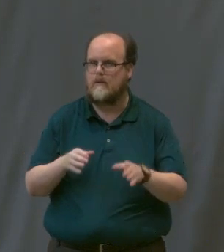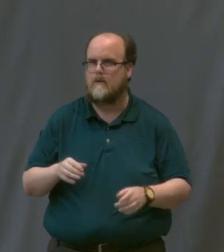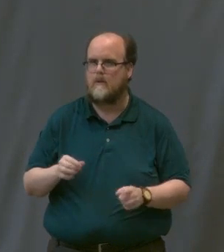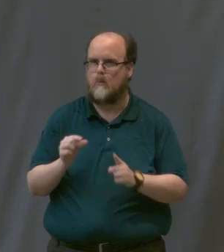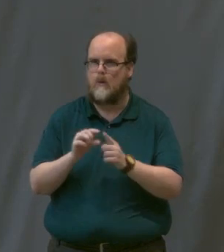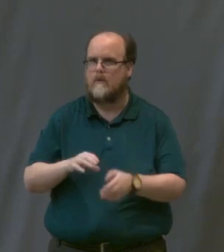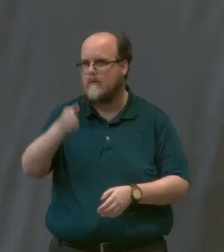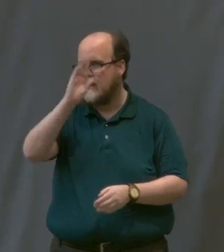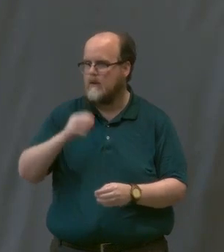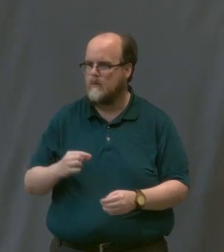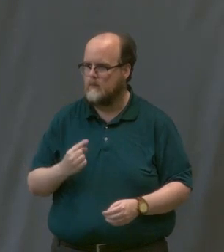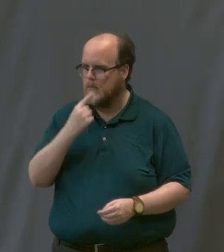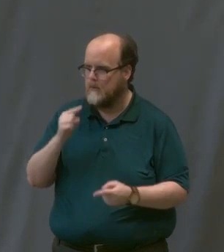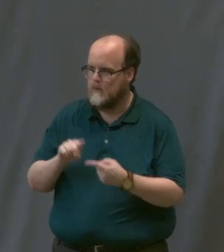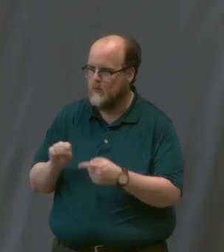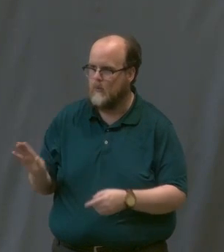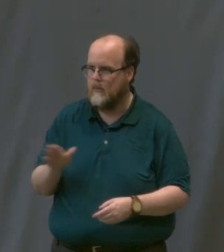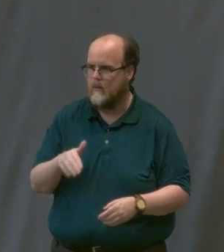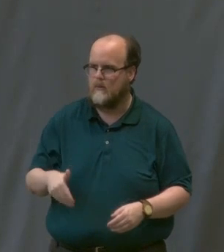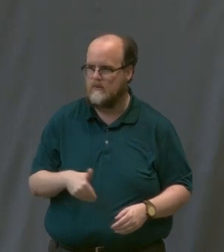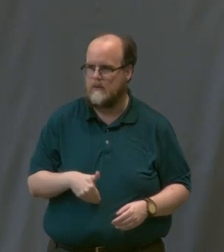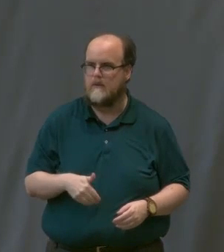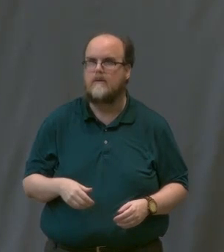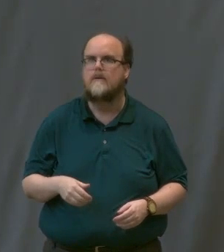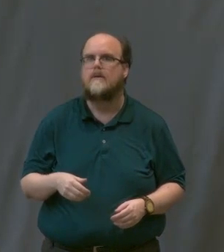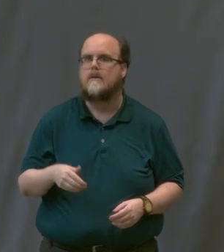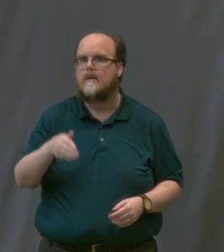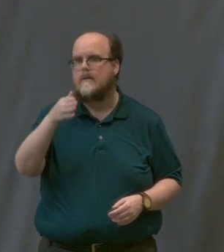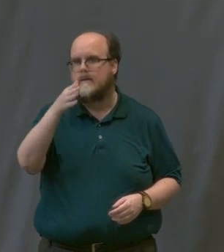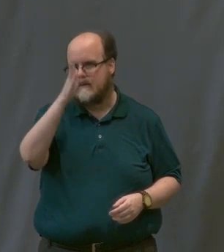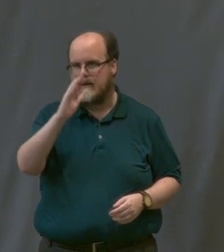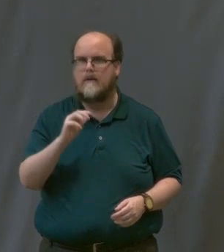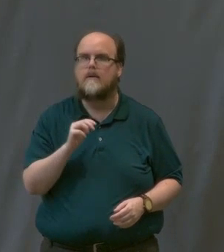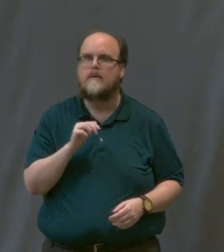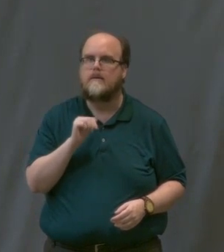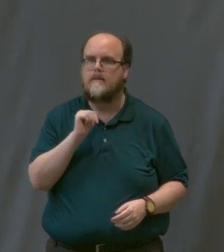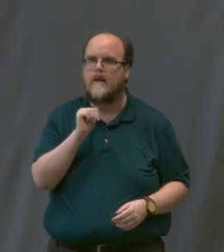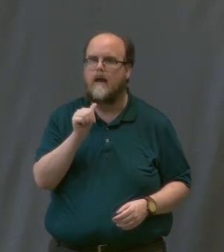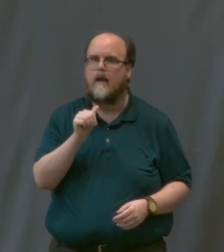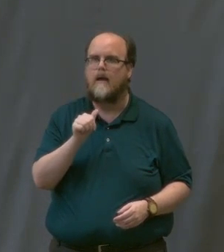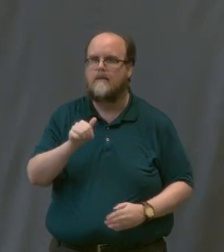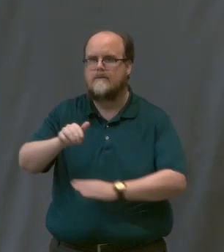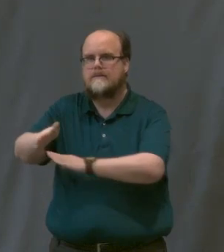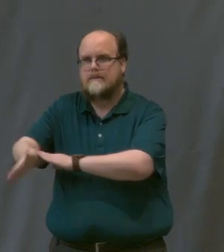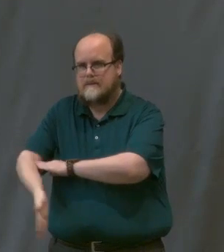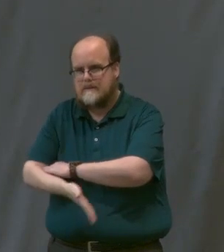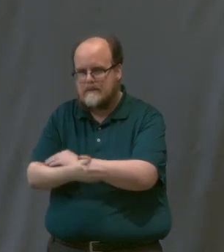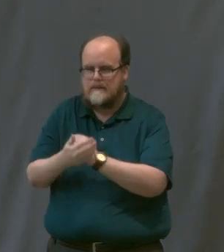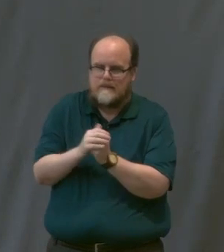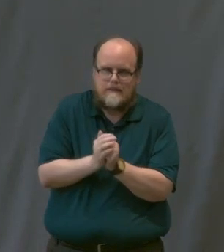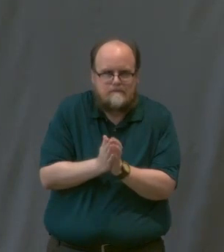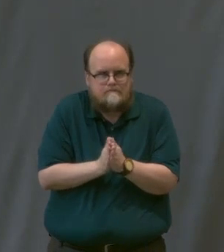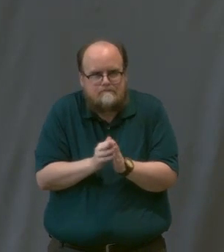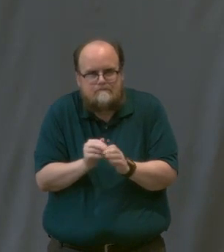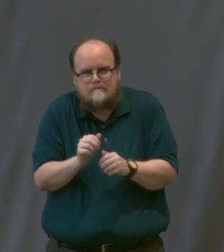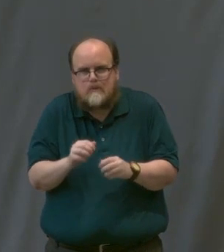bitter to their stomach. God is not going to stay up all night wringing his hands trying to figure out